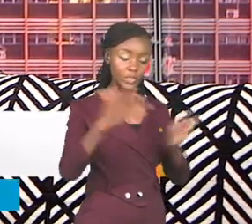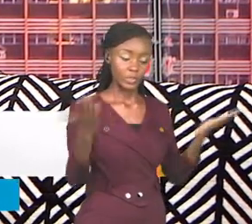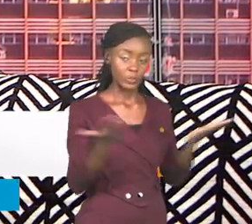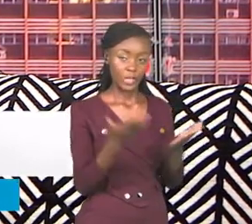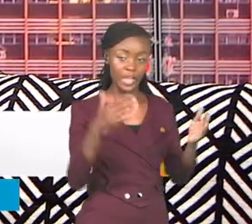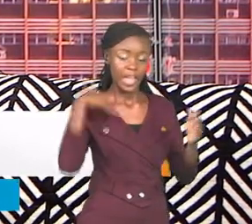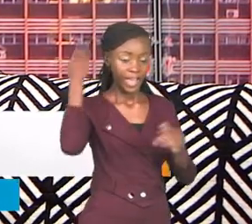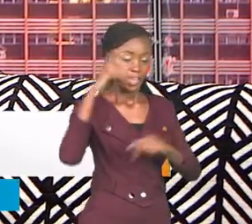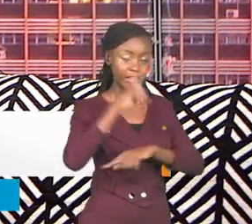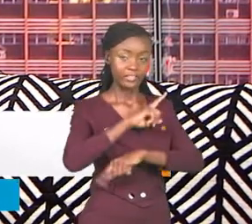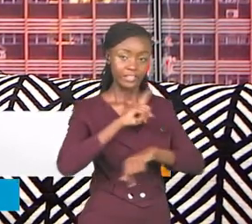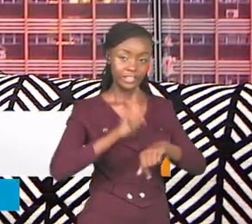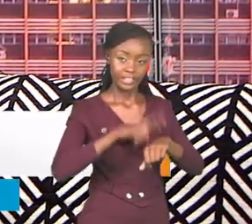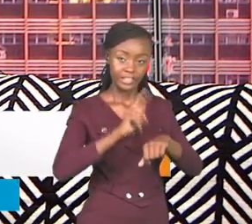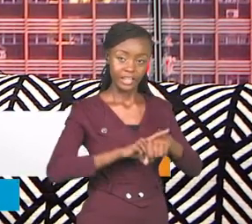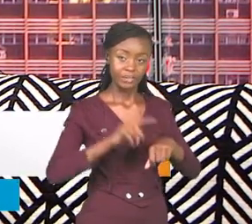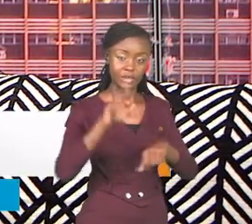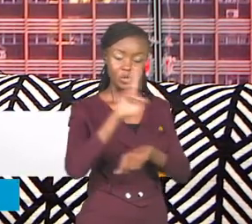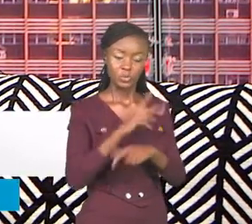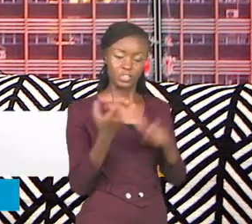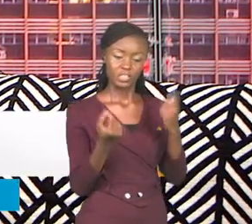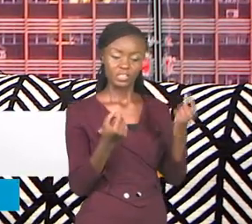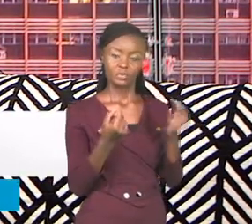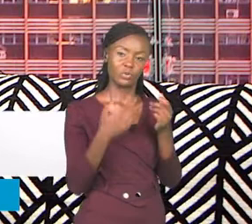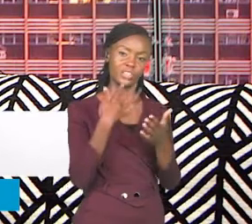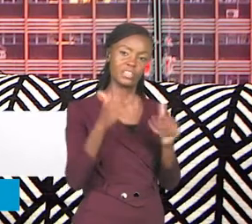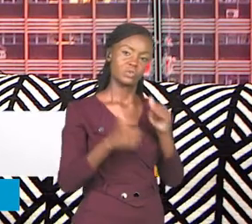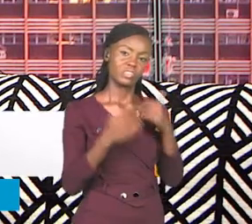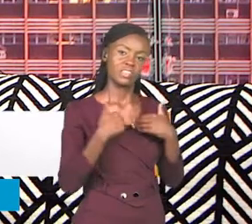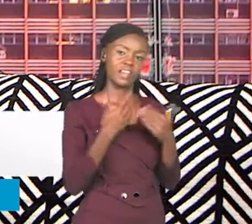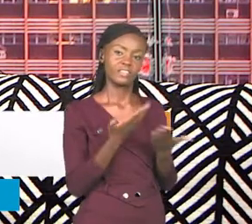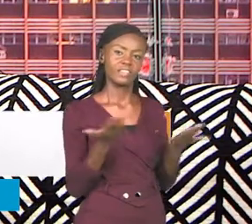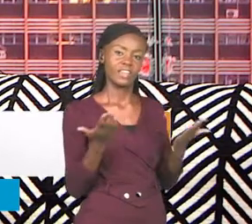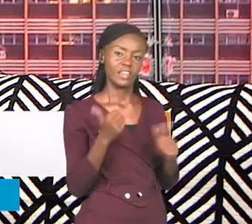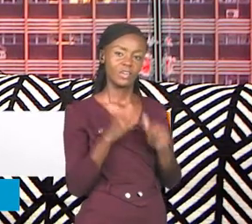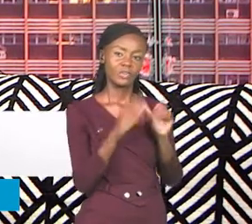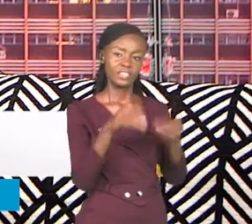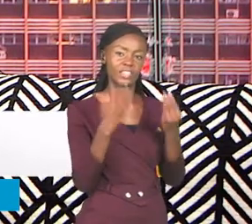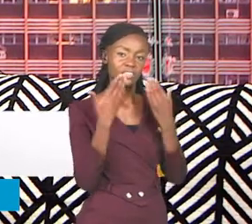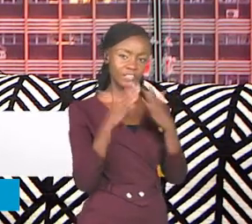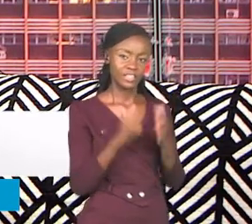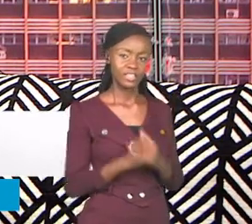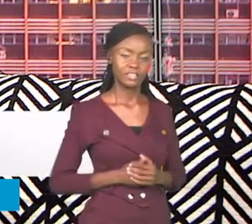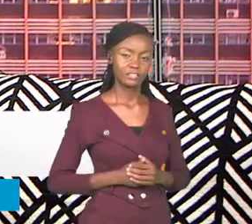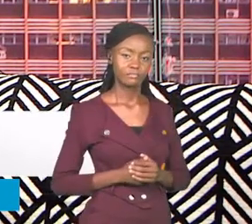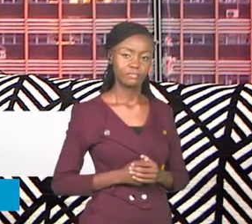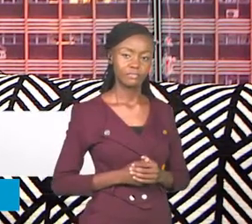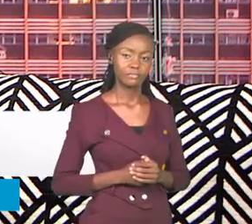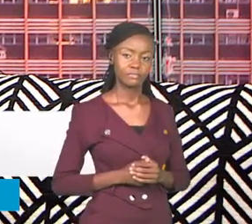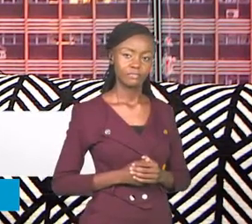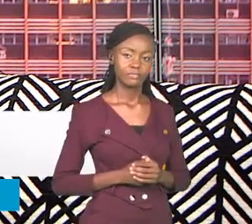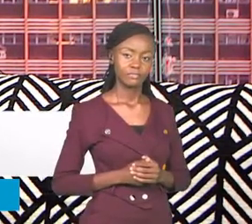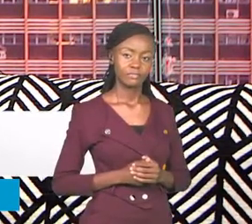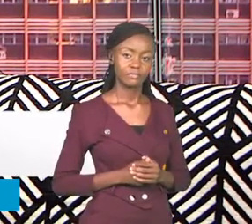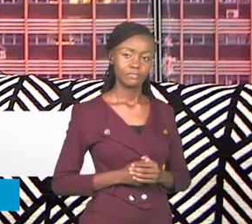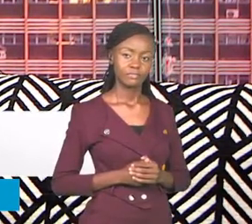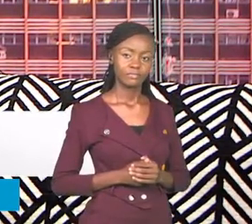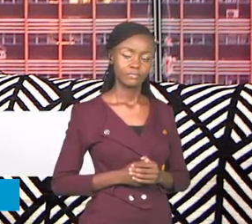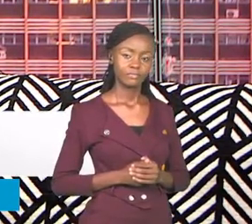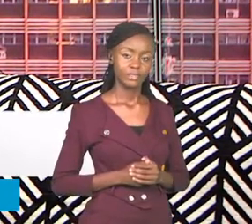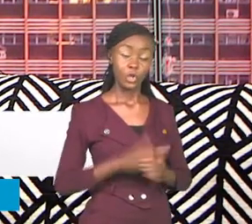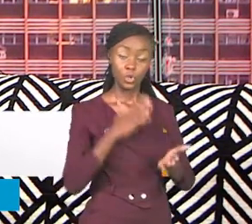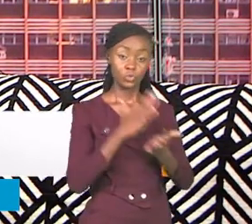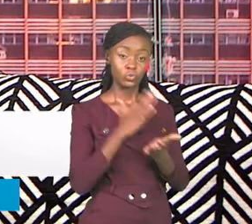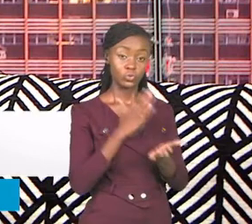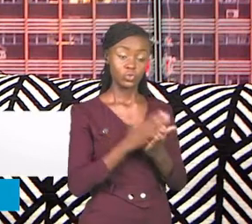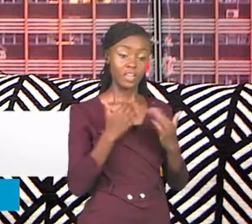time, please use the few facilities that we have provided for you to cross. Okay. But I know it's a